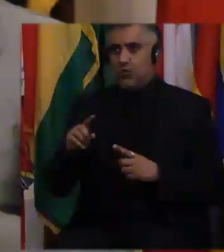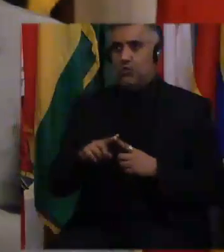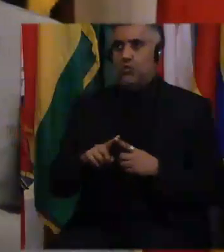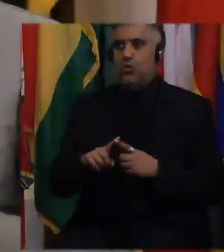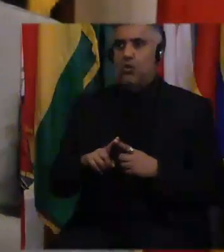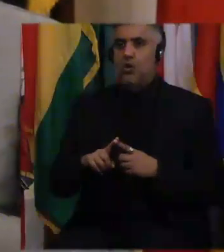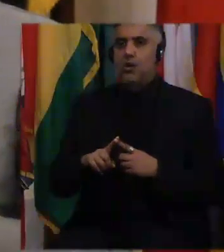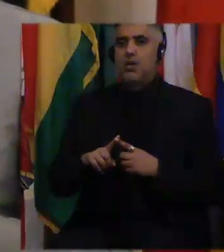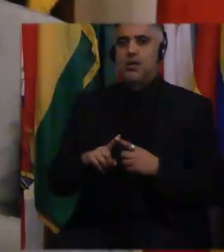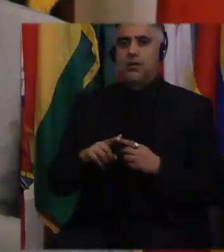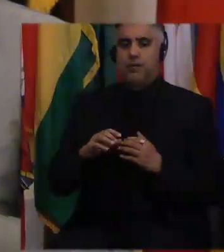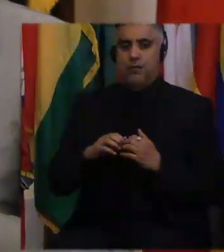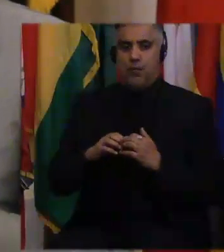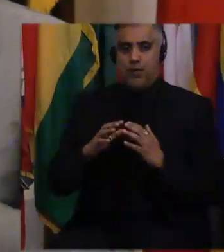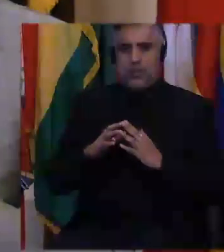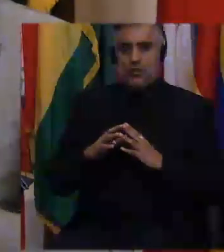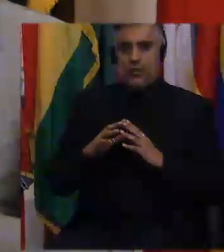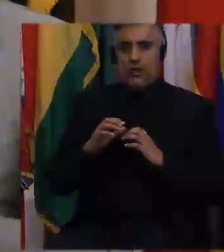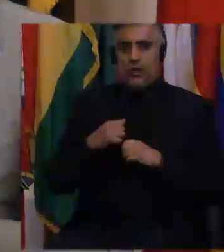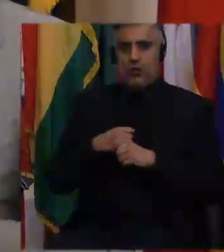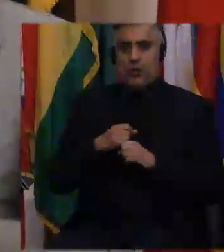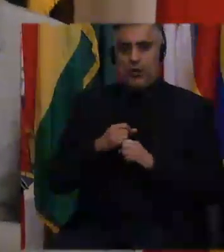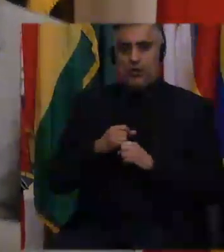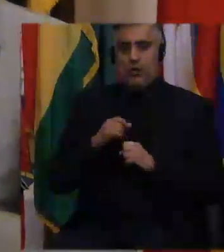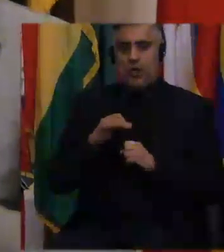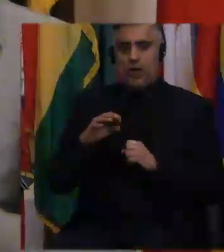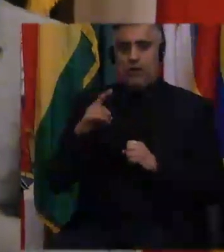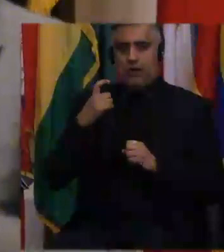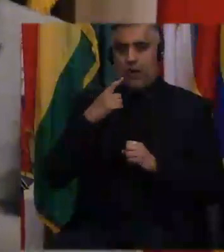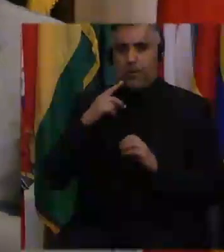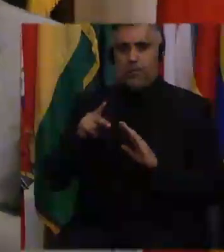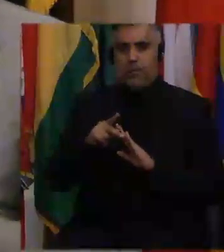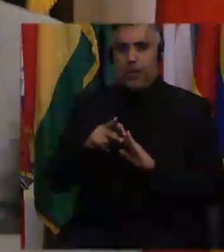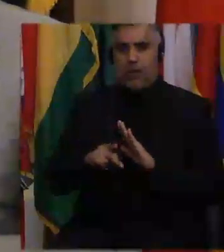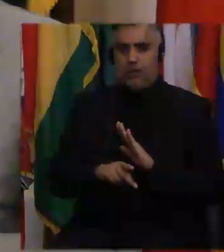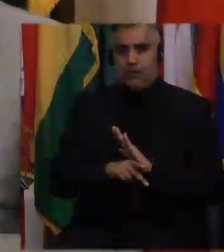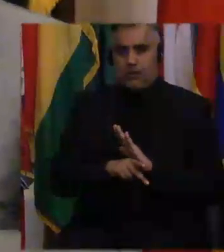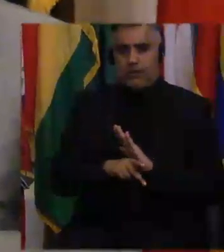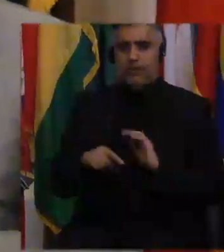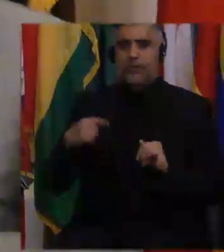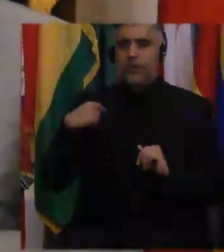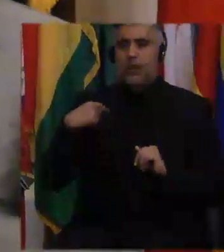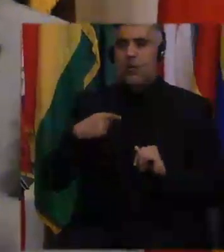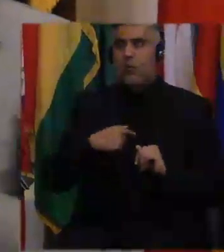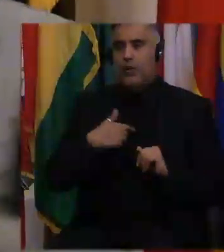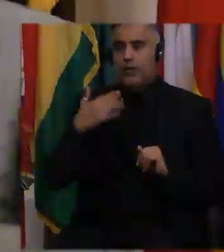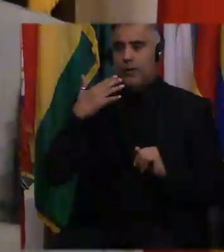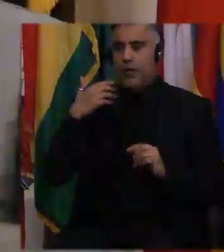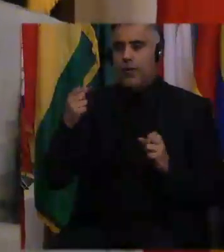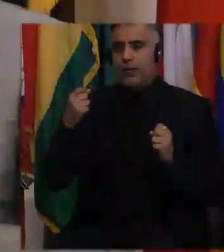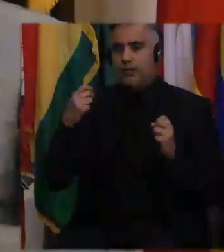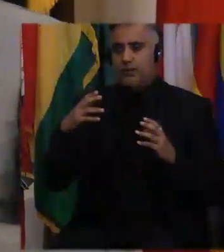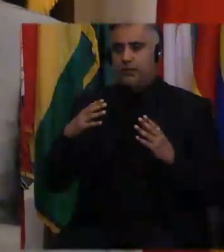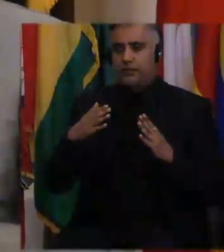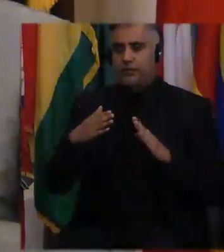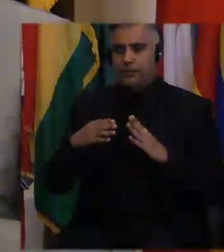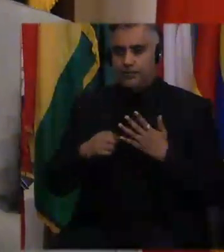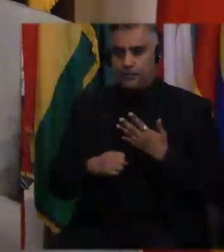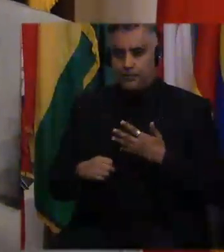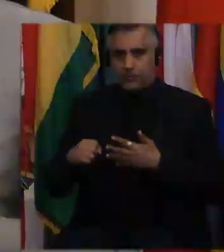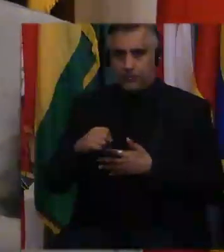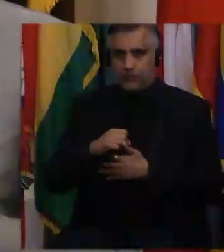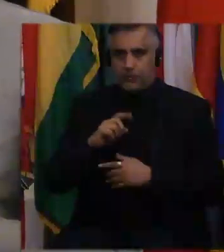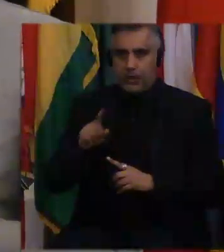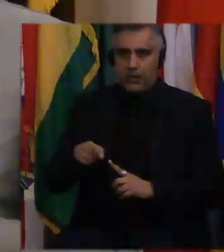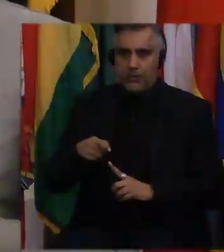políticas públicas estatais. Nosotros sabemos que muchas de las prioridades de un determinado Estado y de un determinado gobierno